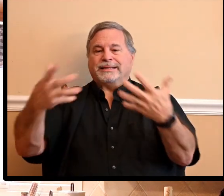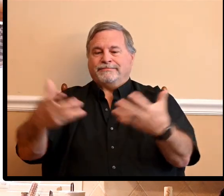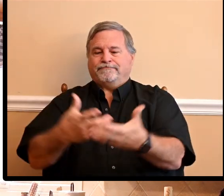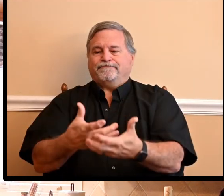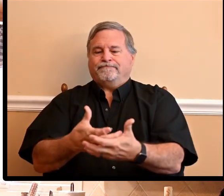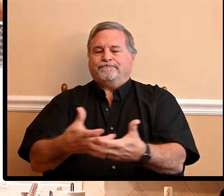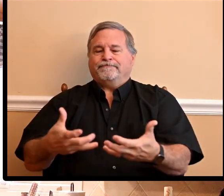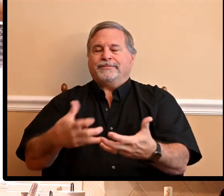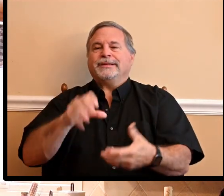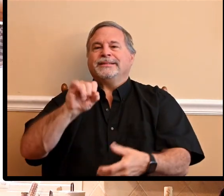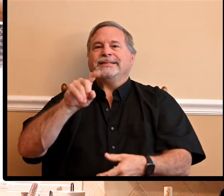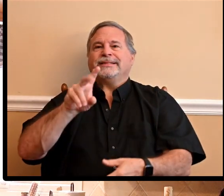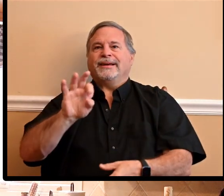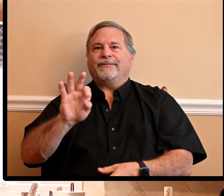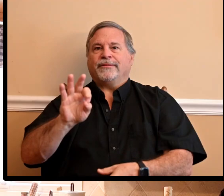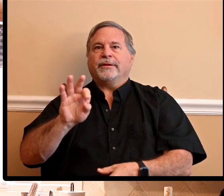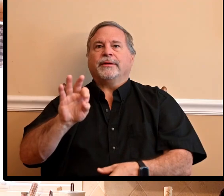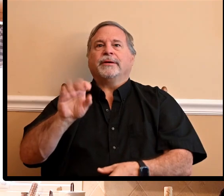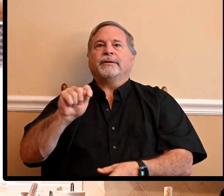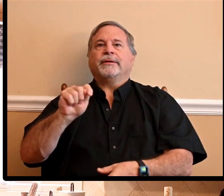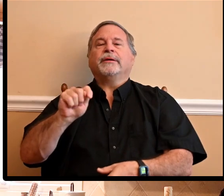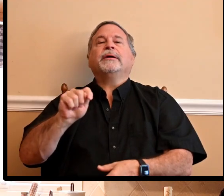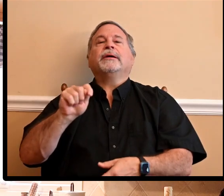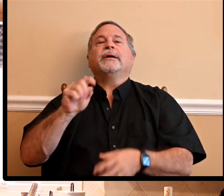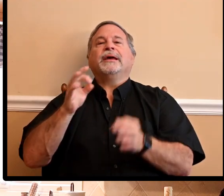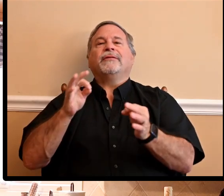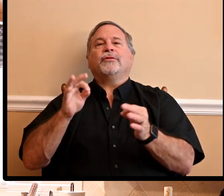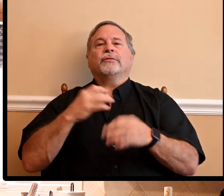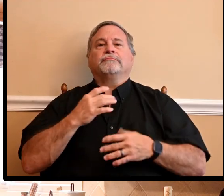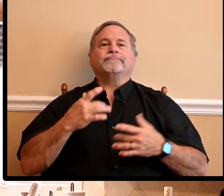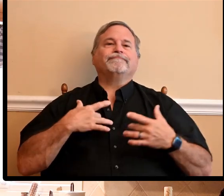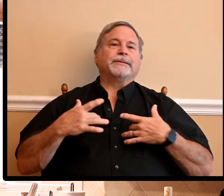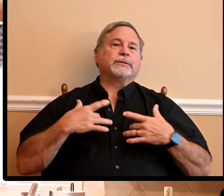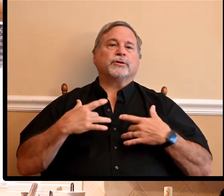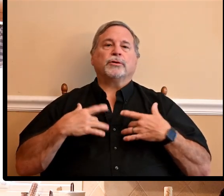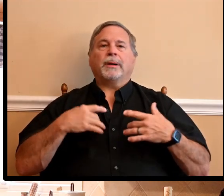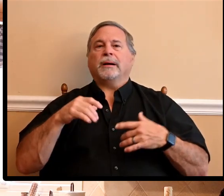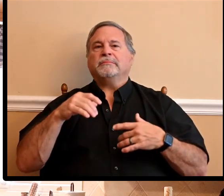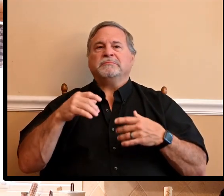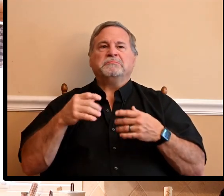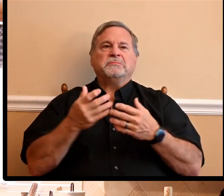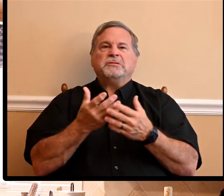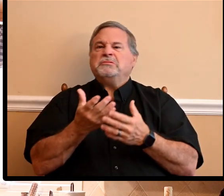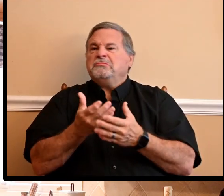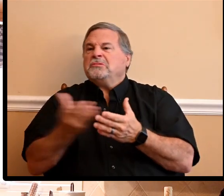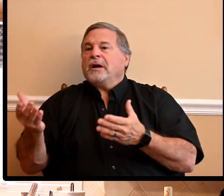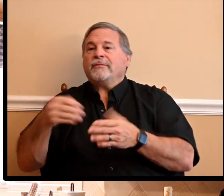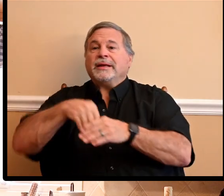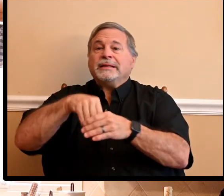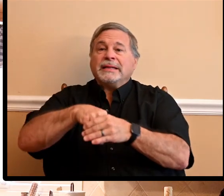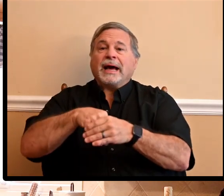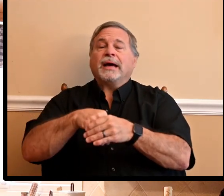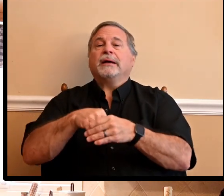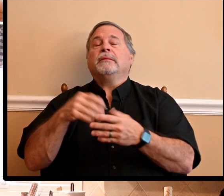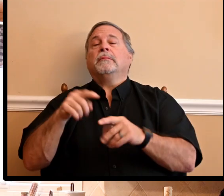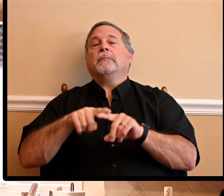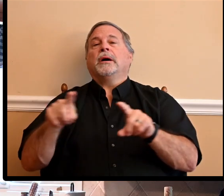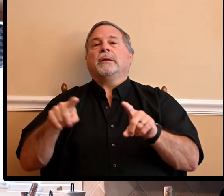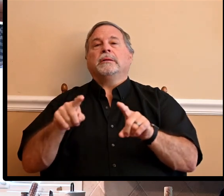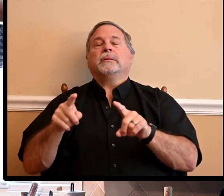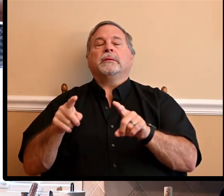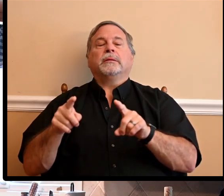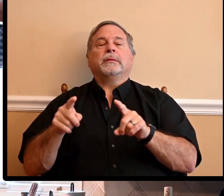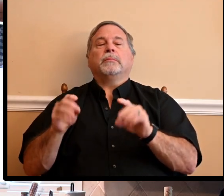Now you can sift these if you're worried about having any kind of little lumps in your stuff. A lot of people like to sift all of their baking ingredients,